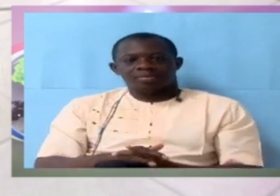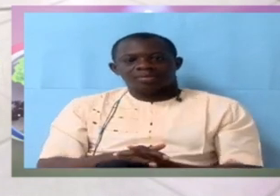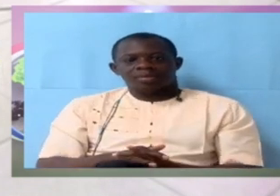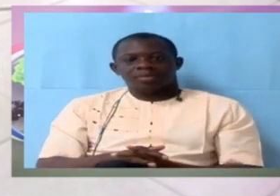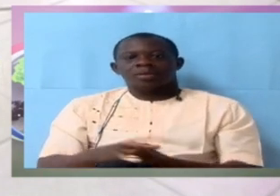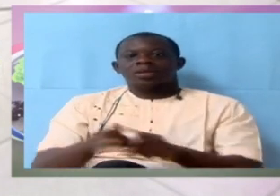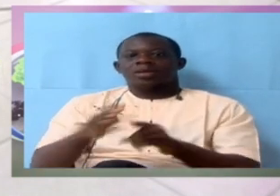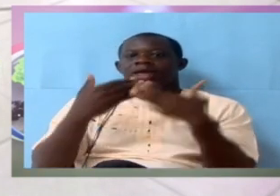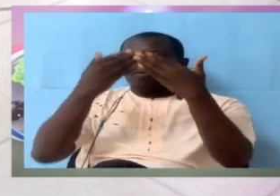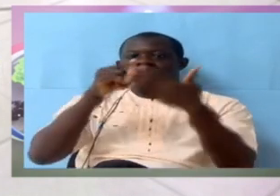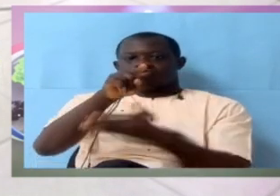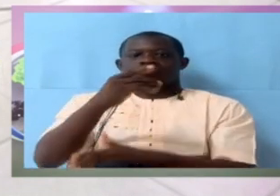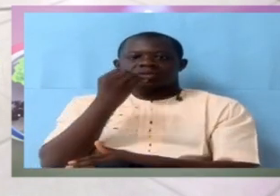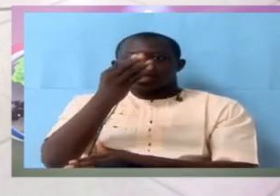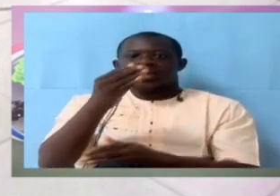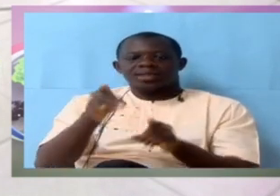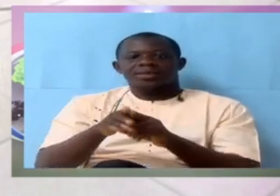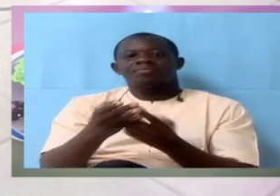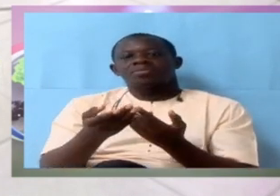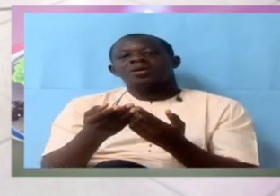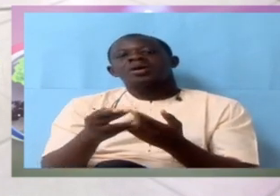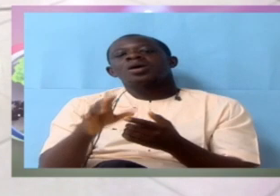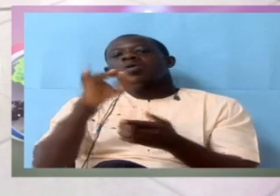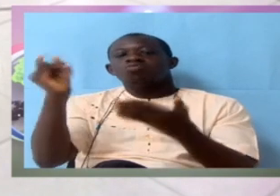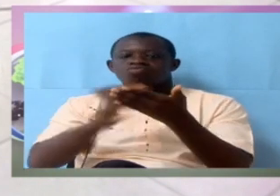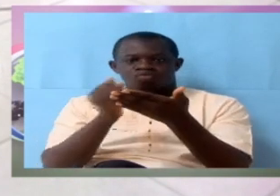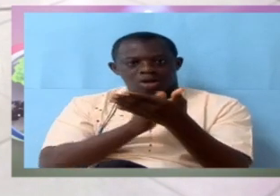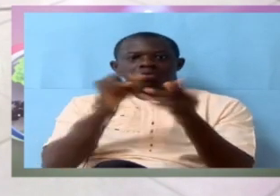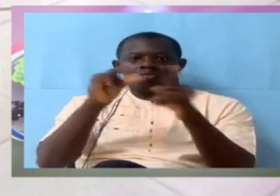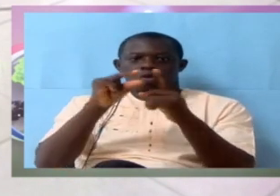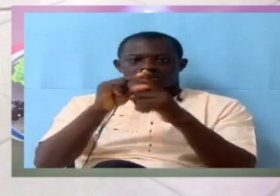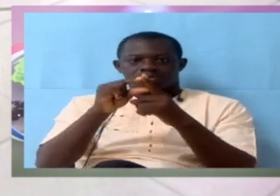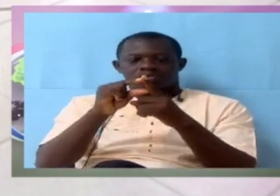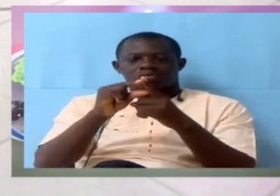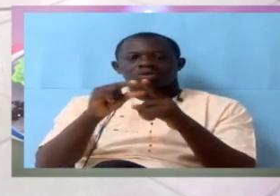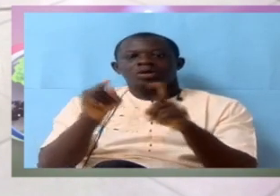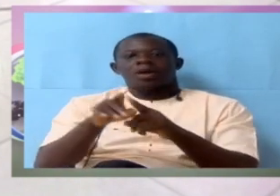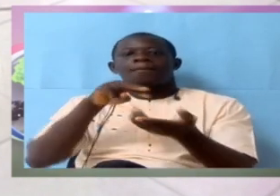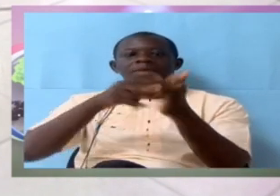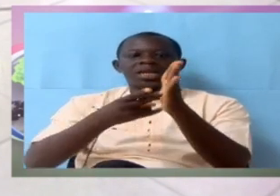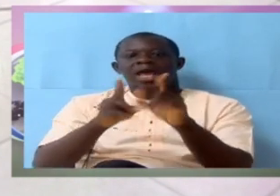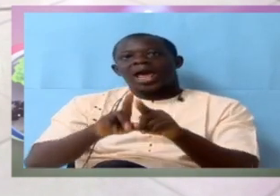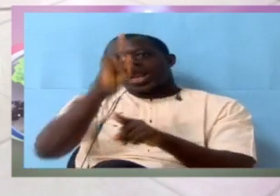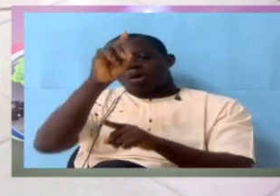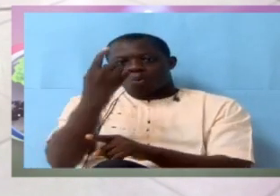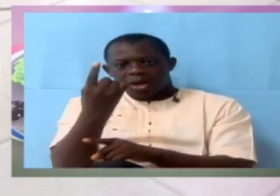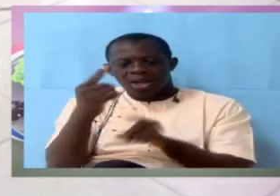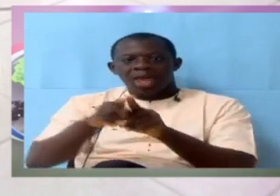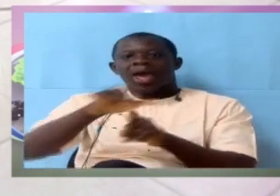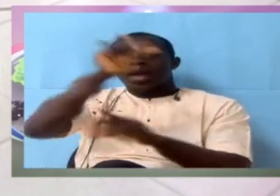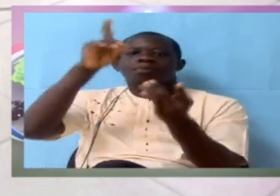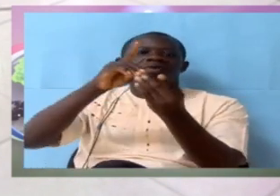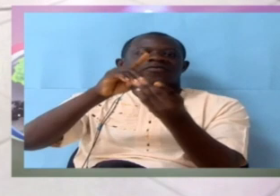They will tell you to say La ilaha illallah Muhammad Rasulullah sallallahu alaihi